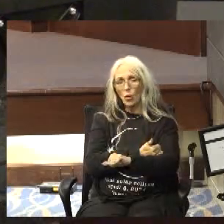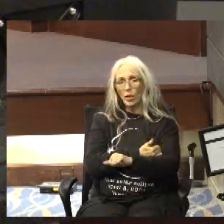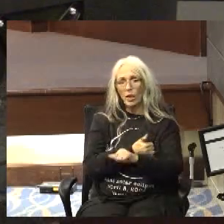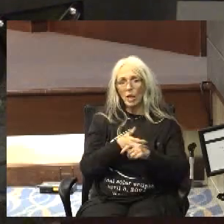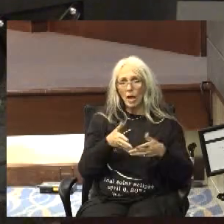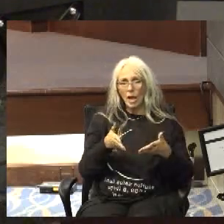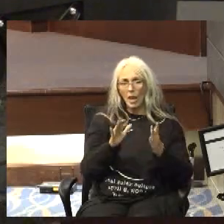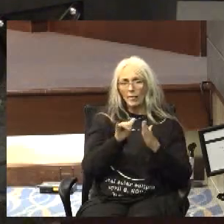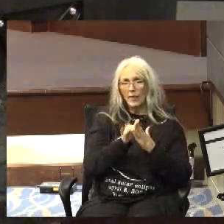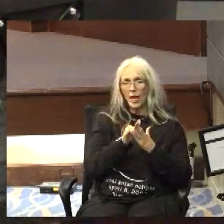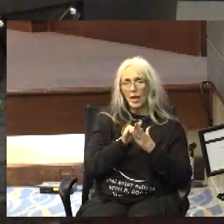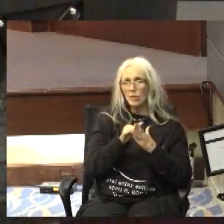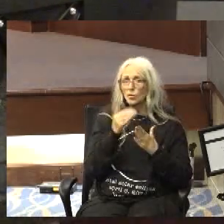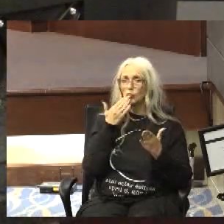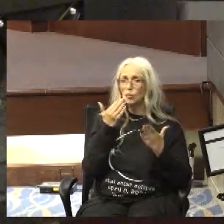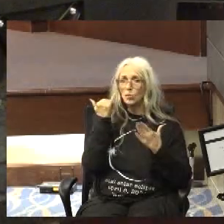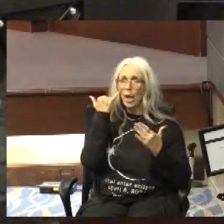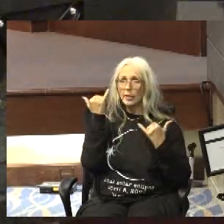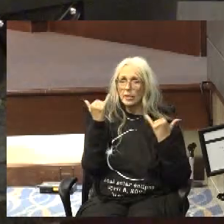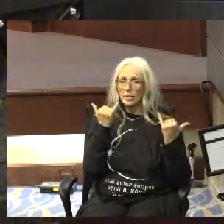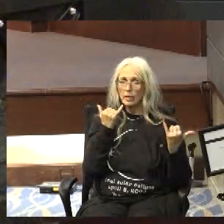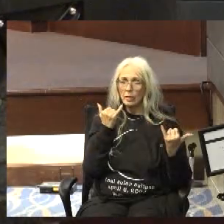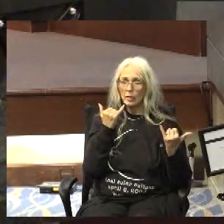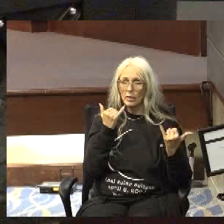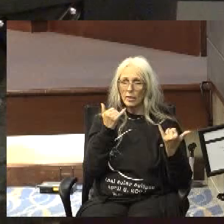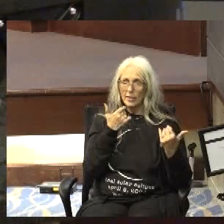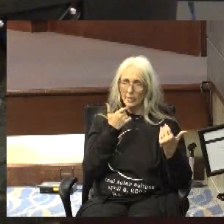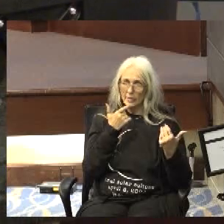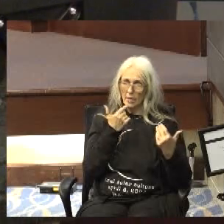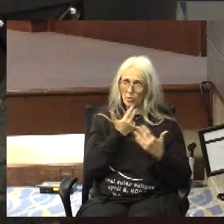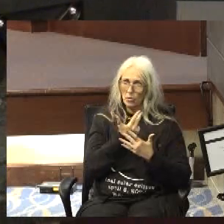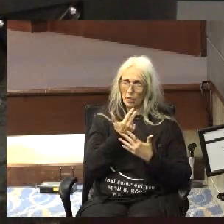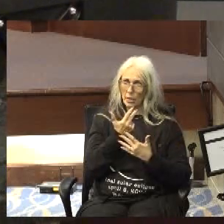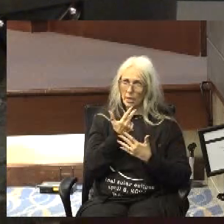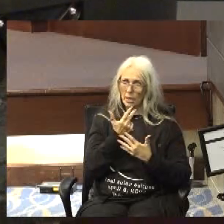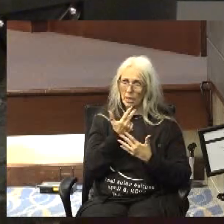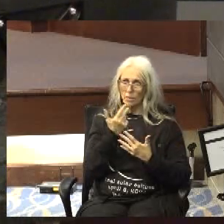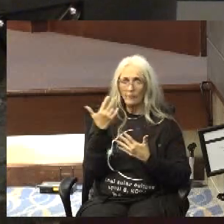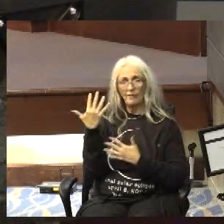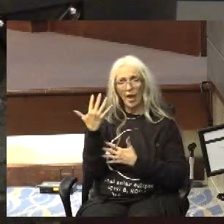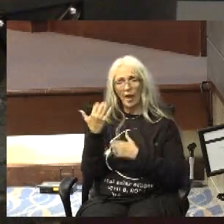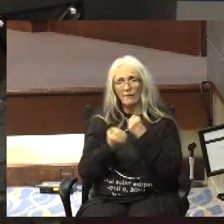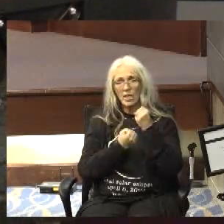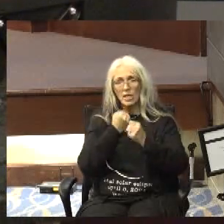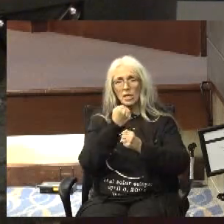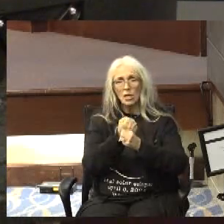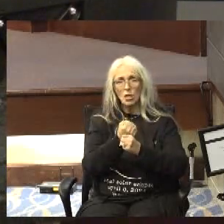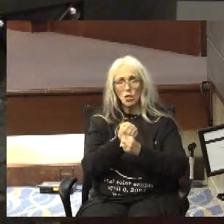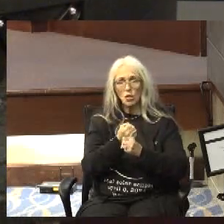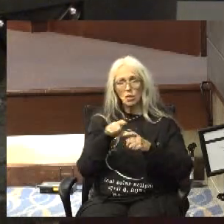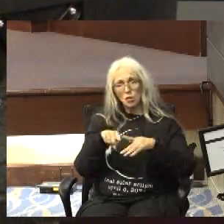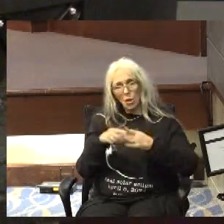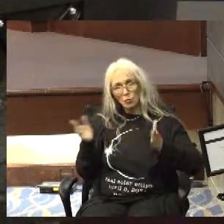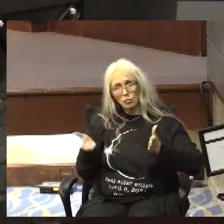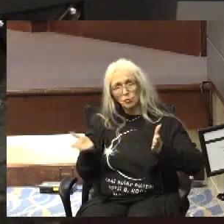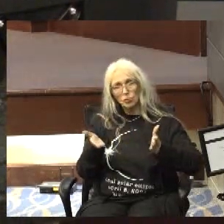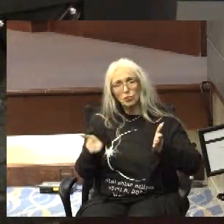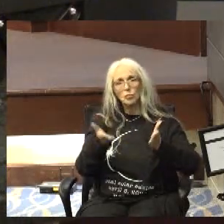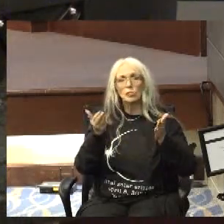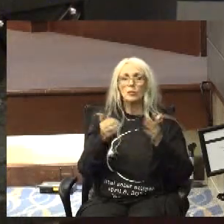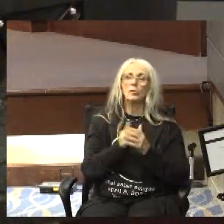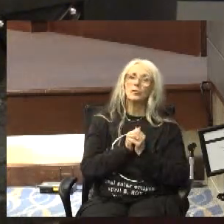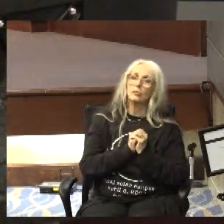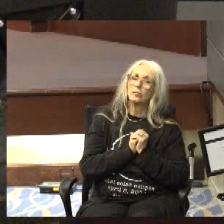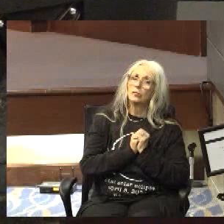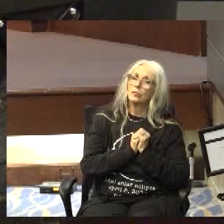permitting into that, which is a good idea too, but we're told it's like 3, 4, 5 years to kind of get that going, and you'd have to do some other